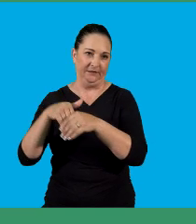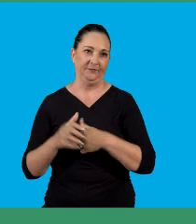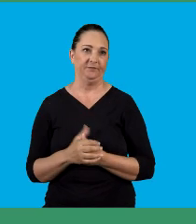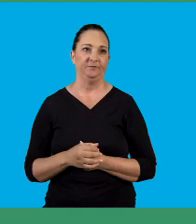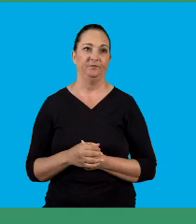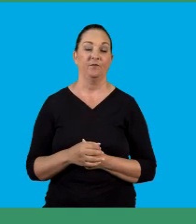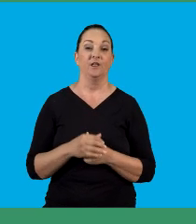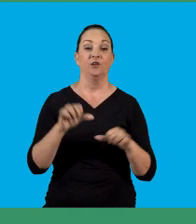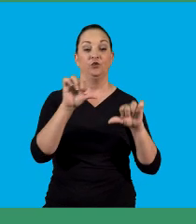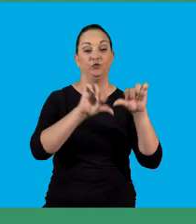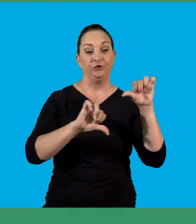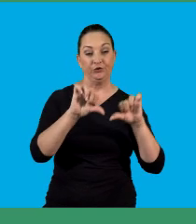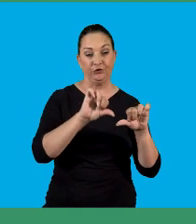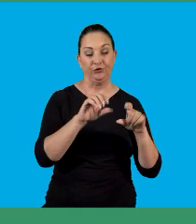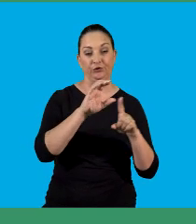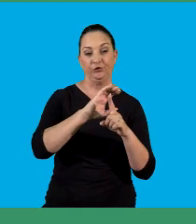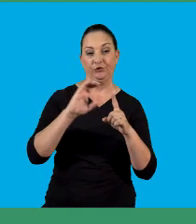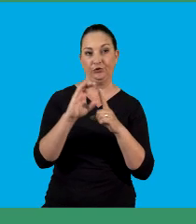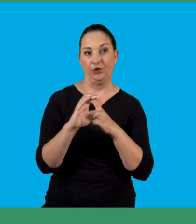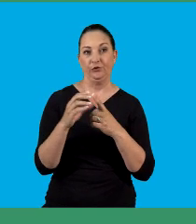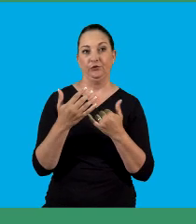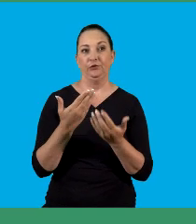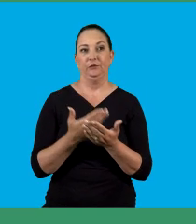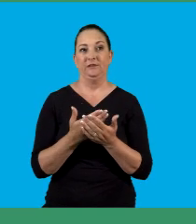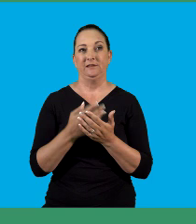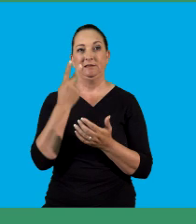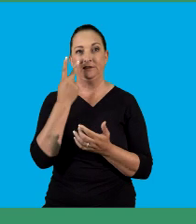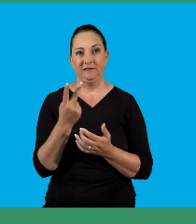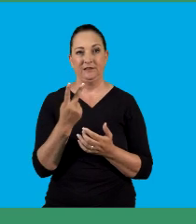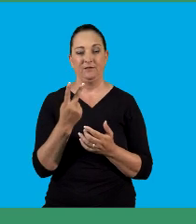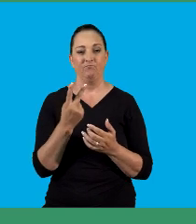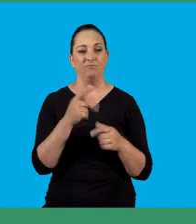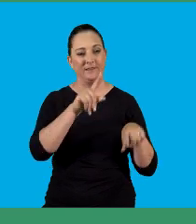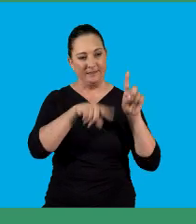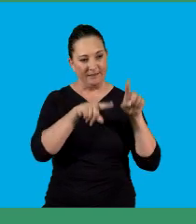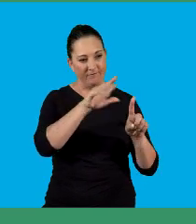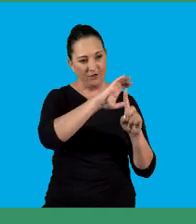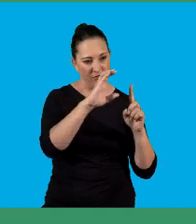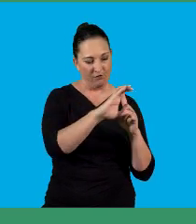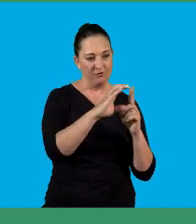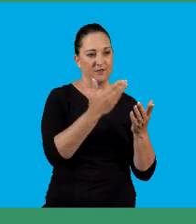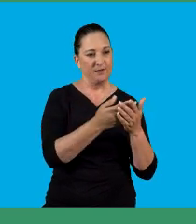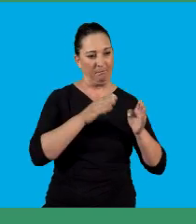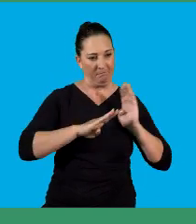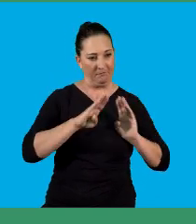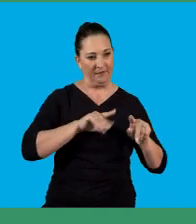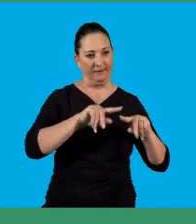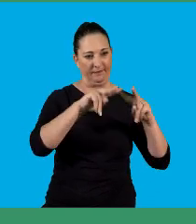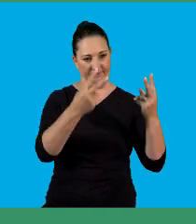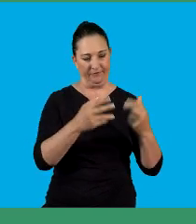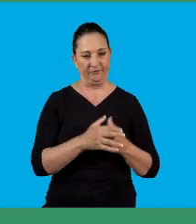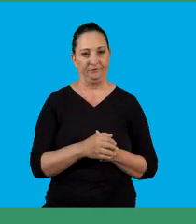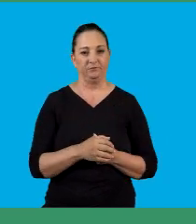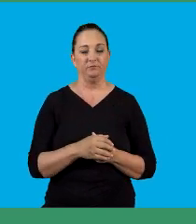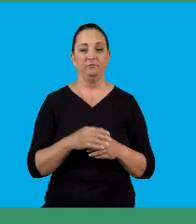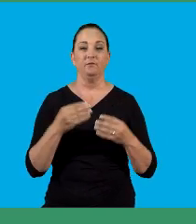that are posed by social, cultural, and cultural issues. Different groups of people with different cultures will behave differently as consumers, which